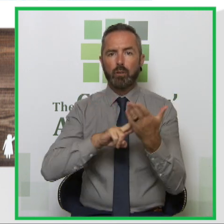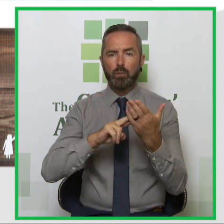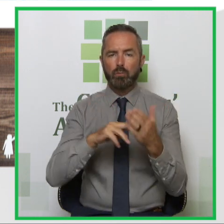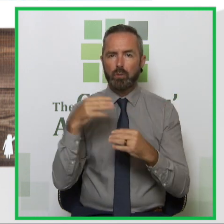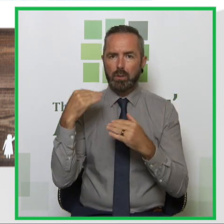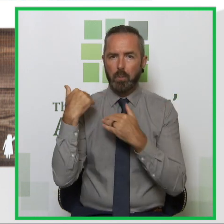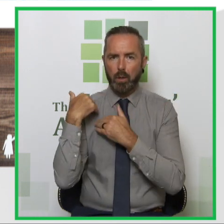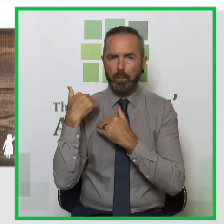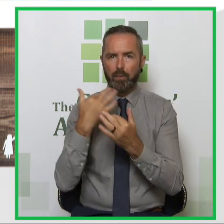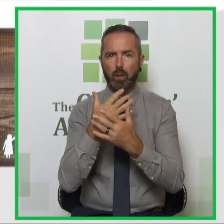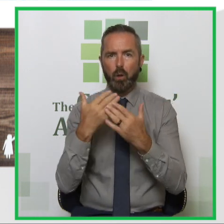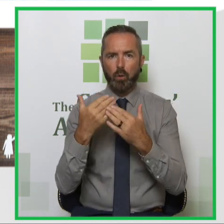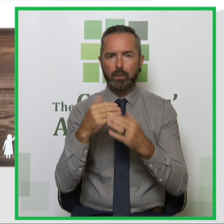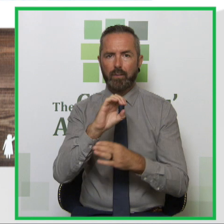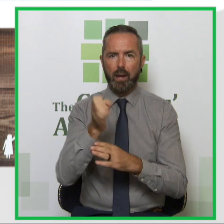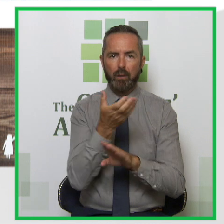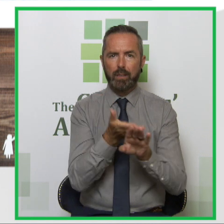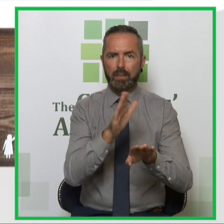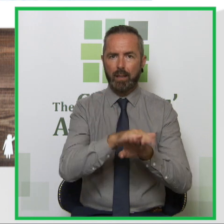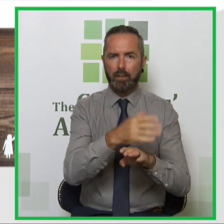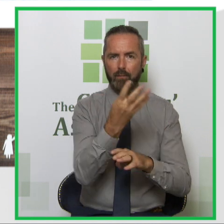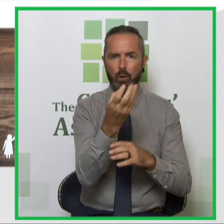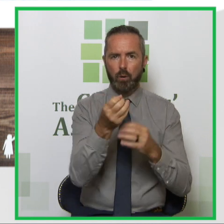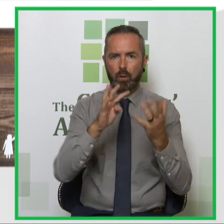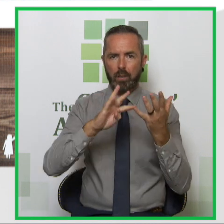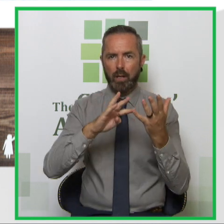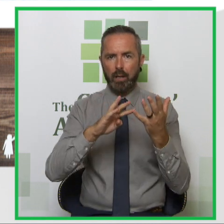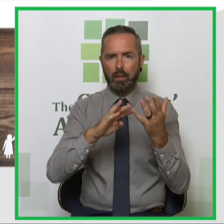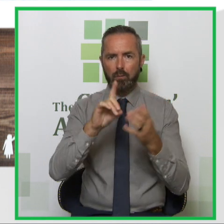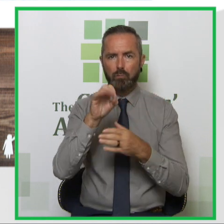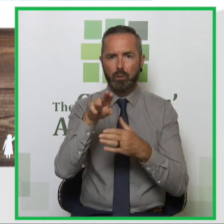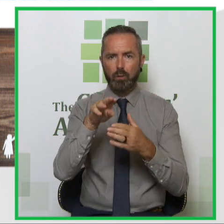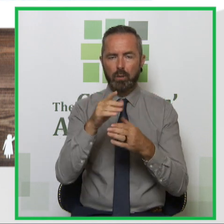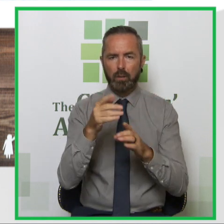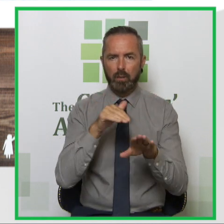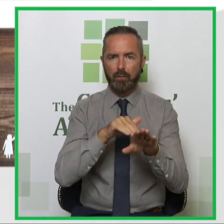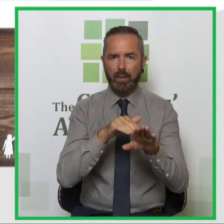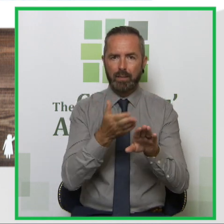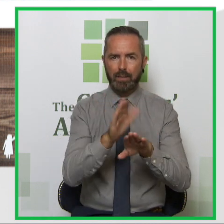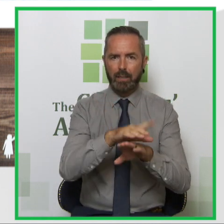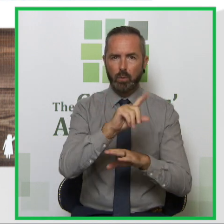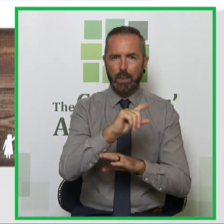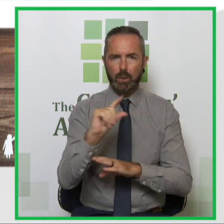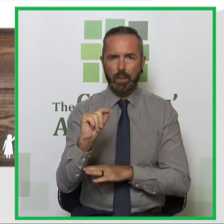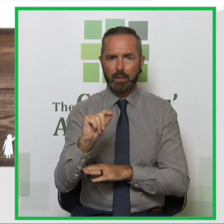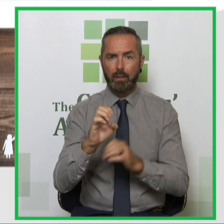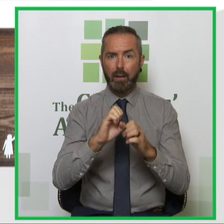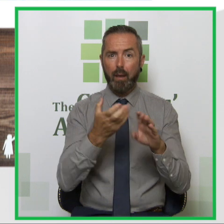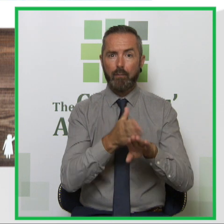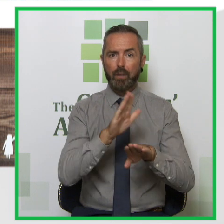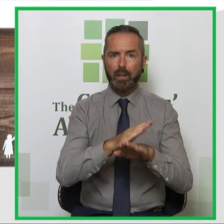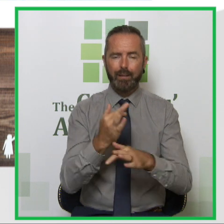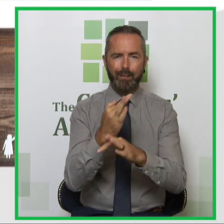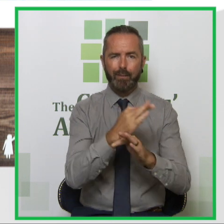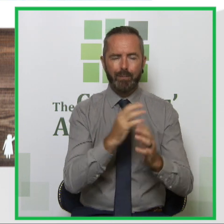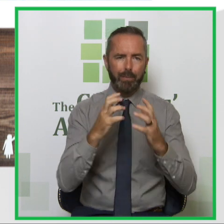premature deaths. There are 409 drug-induced deaths in 2020. Every drug death is a family